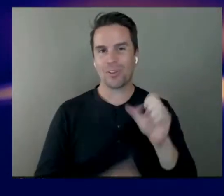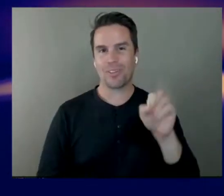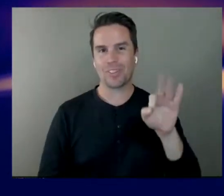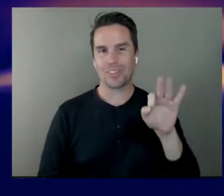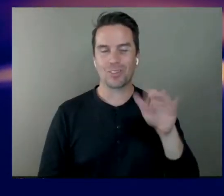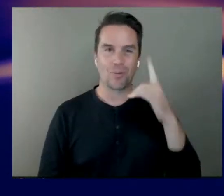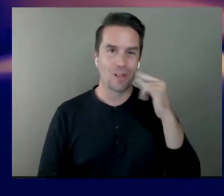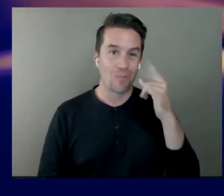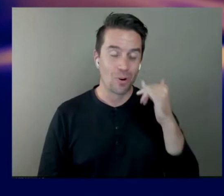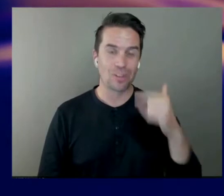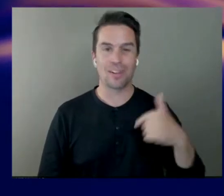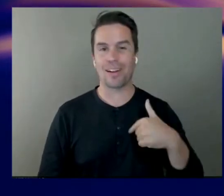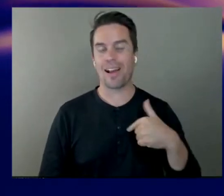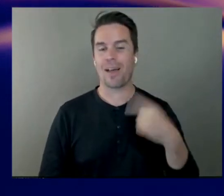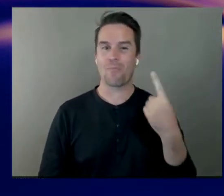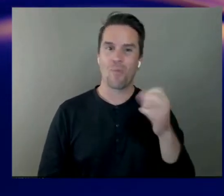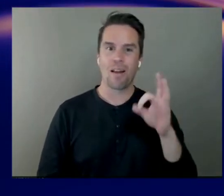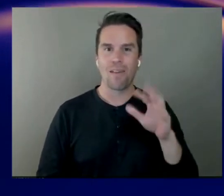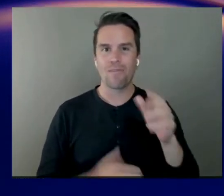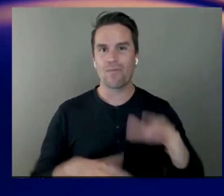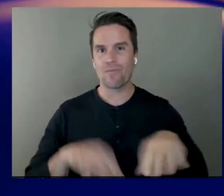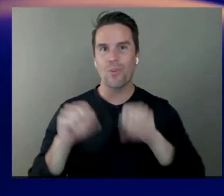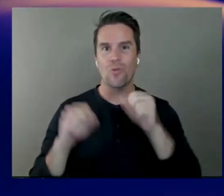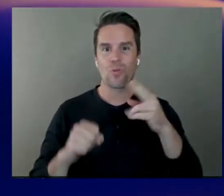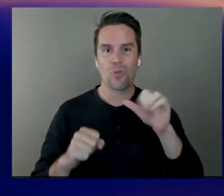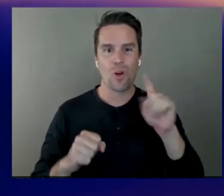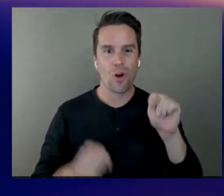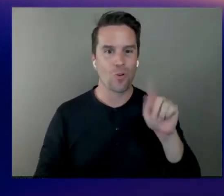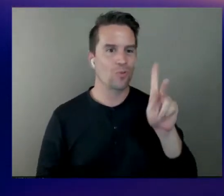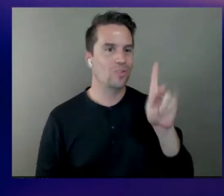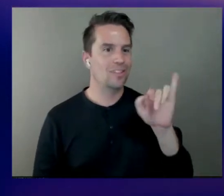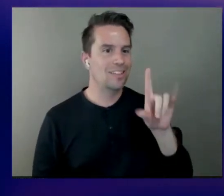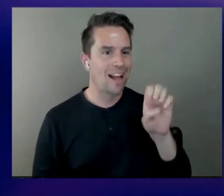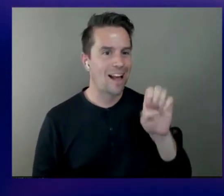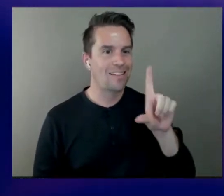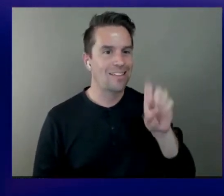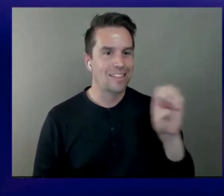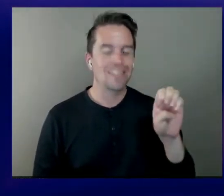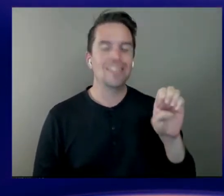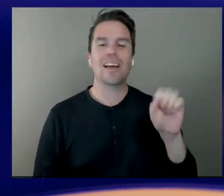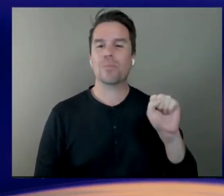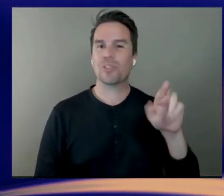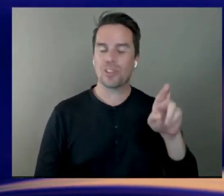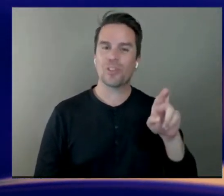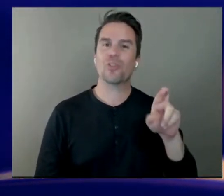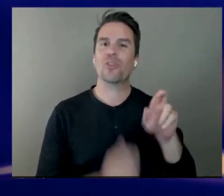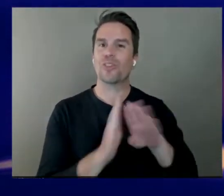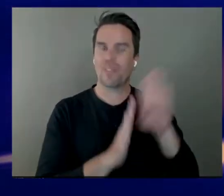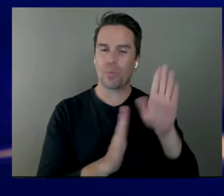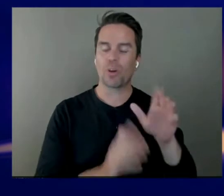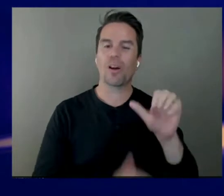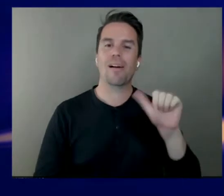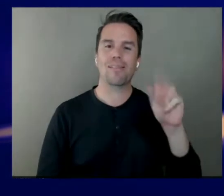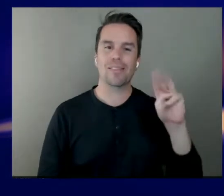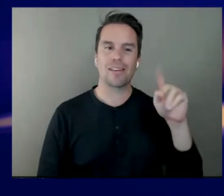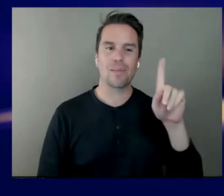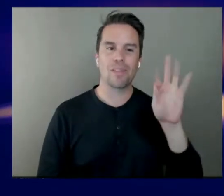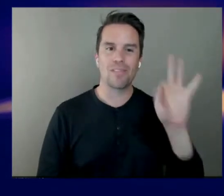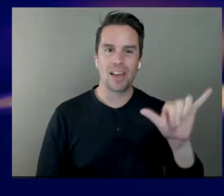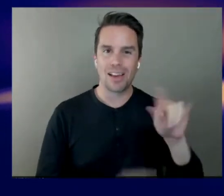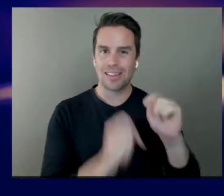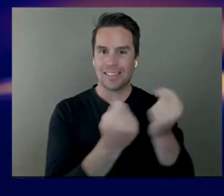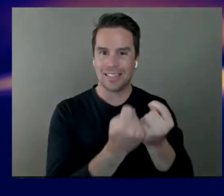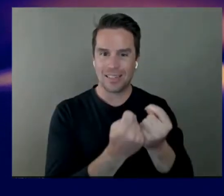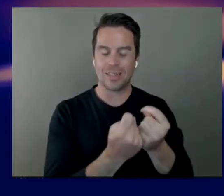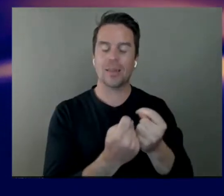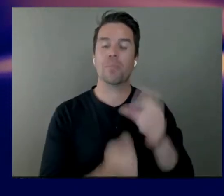and I am one of your hosts, Kyle Lee, Senior Developer Advocate on the AWS Amplify team. I have my co-host here. AM, you